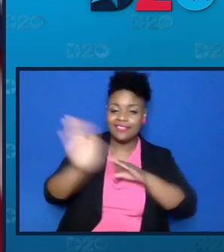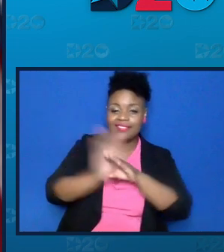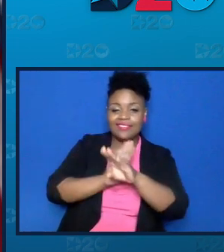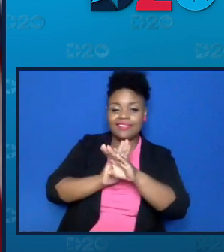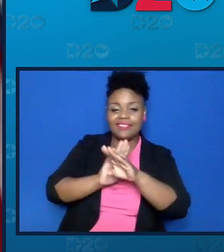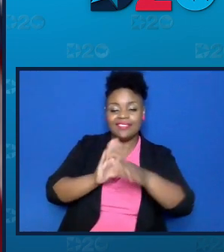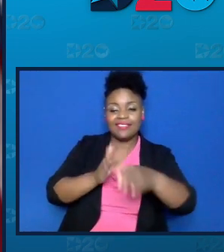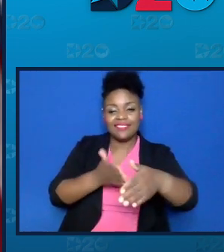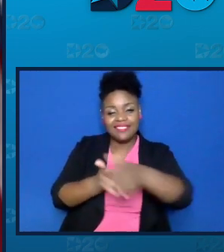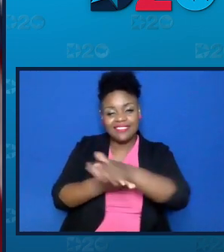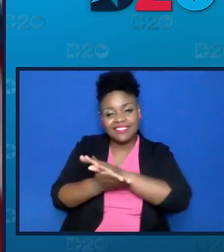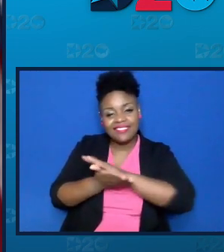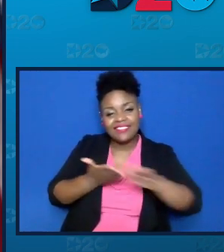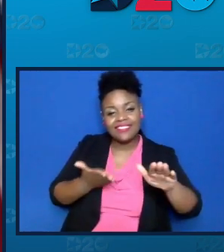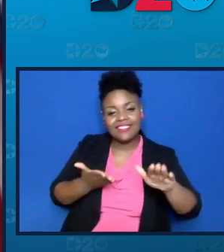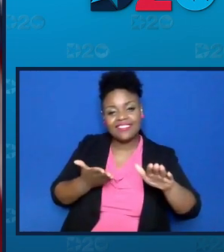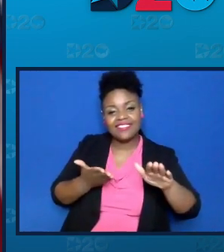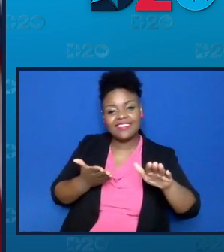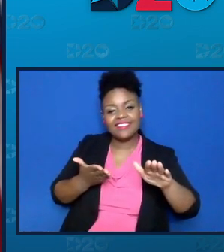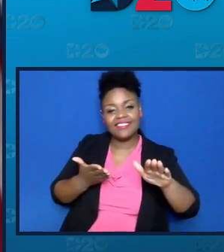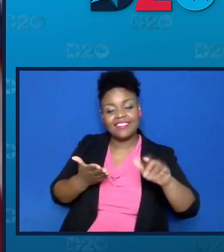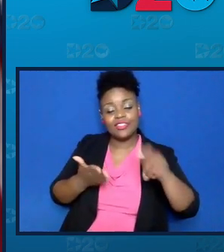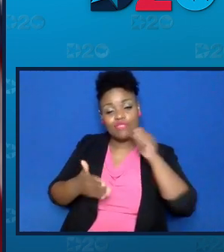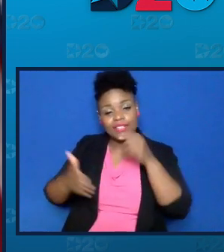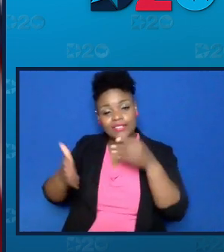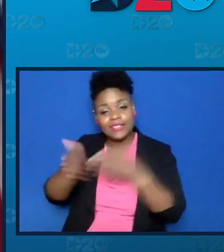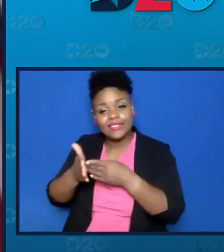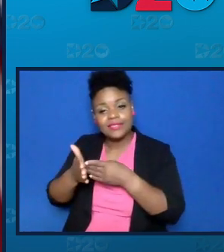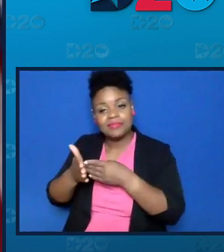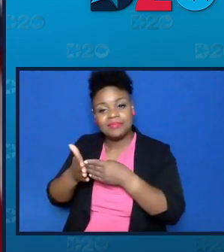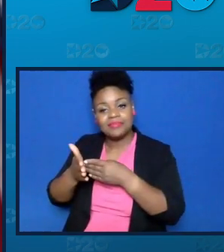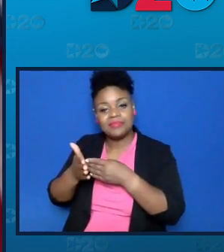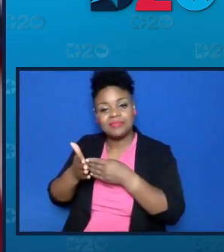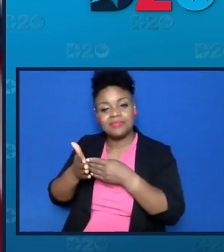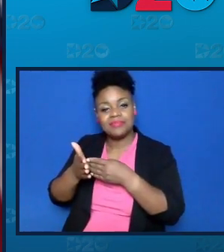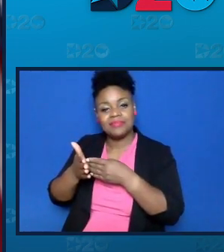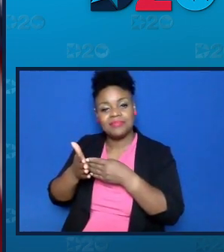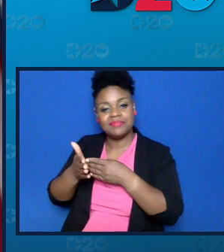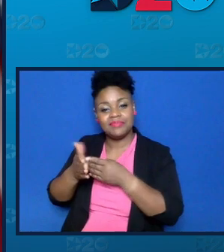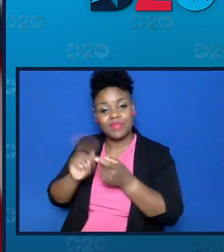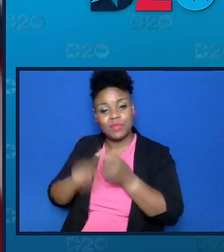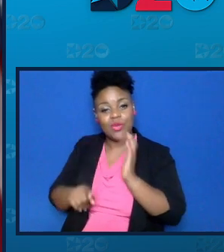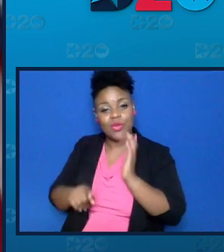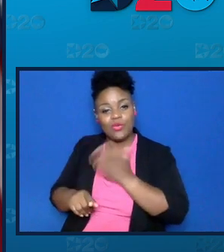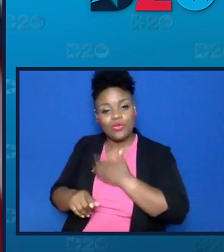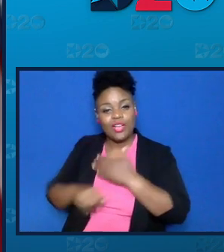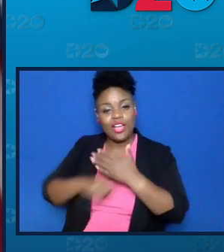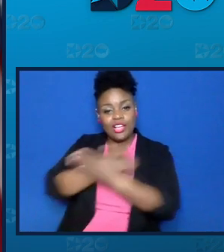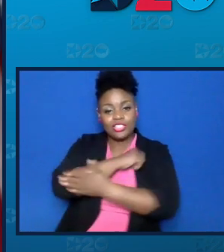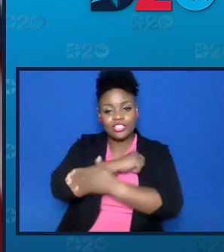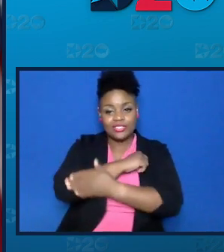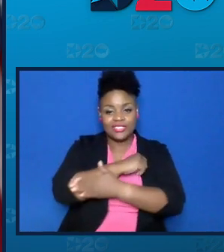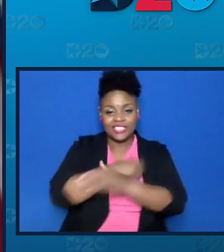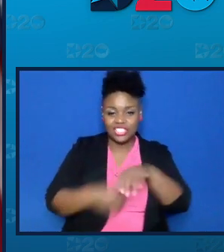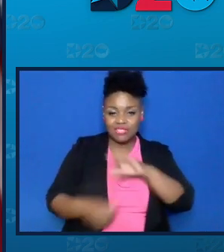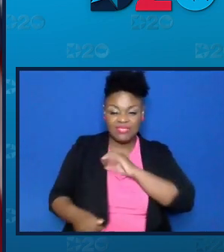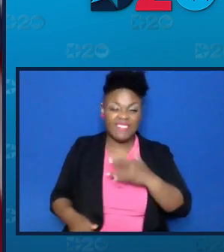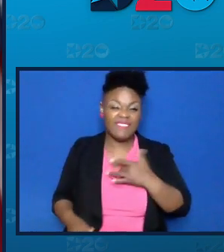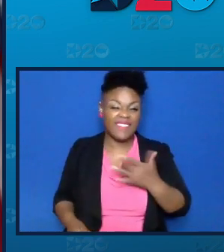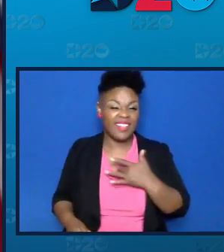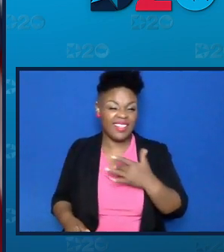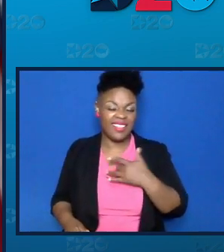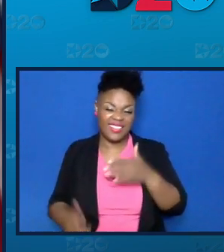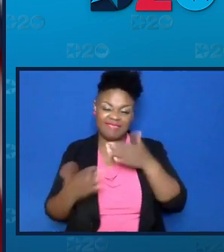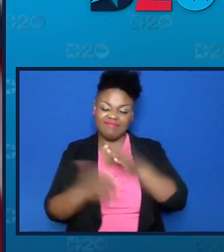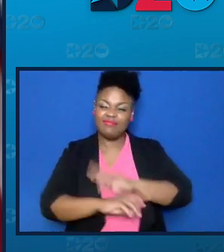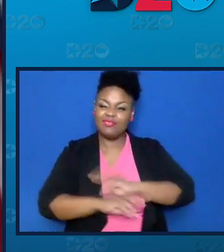character? I believe we're up to it. I believe we're ready. Just a week ago